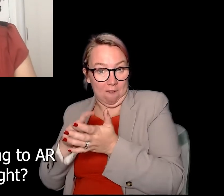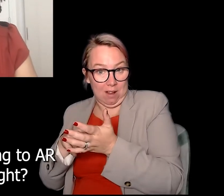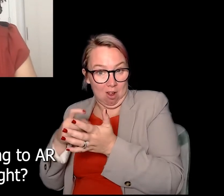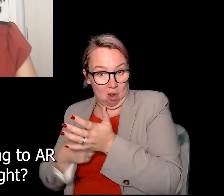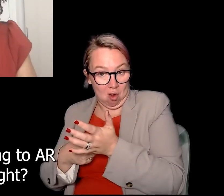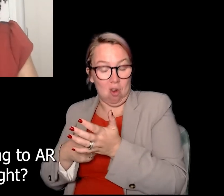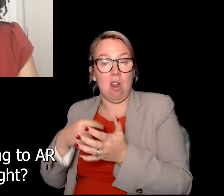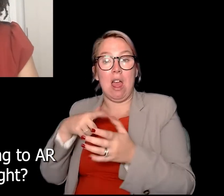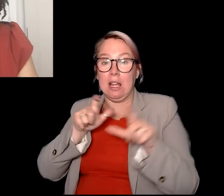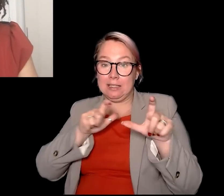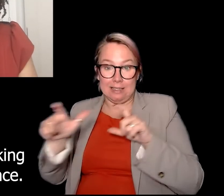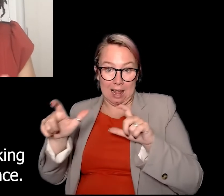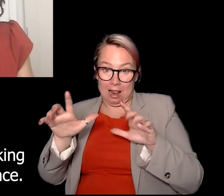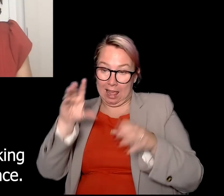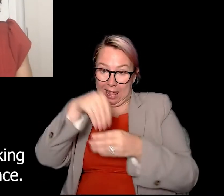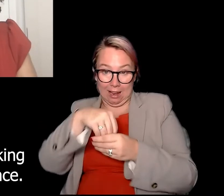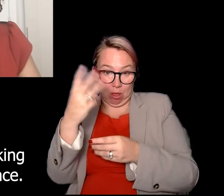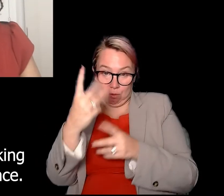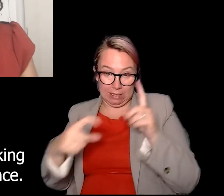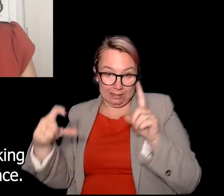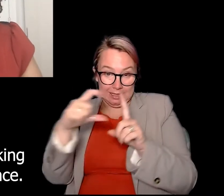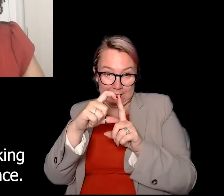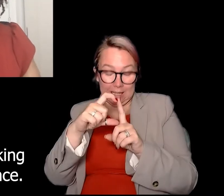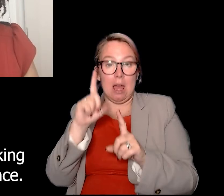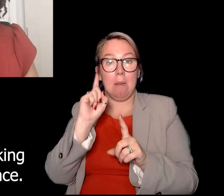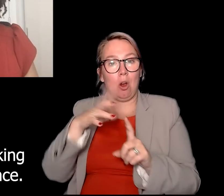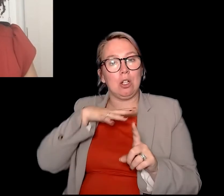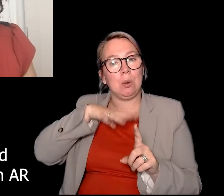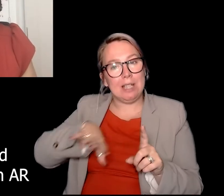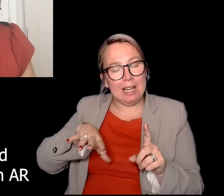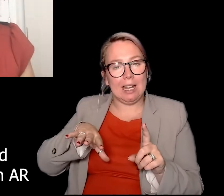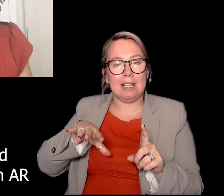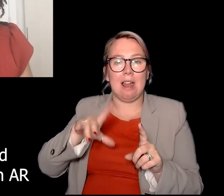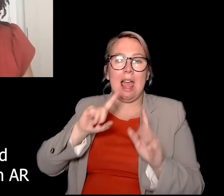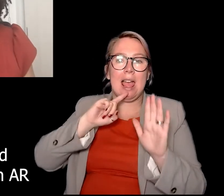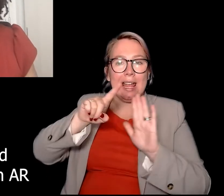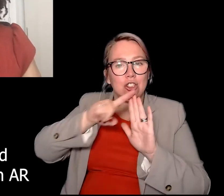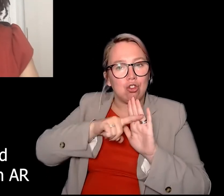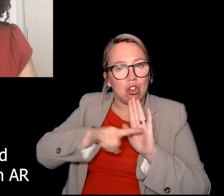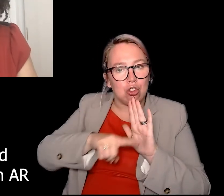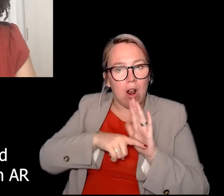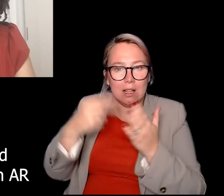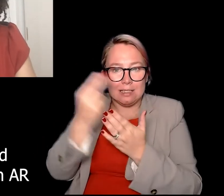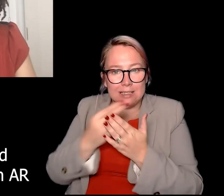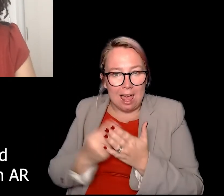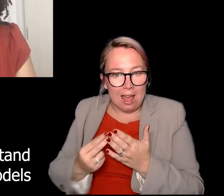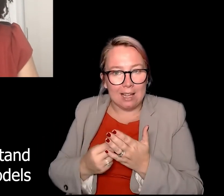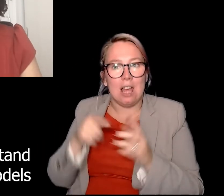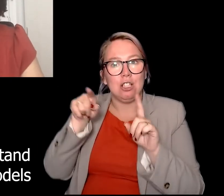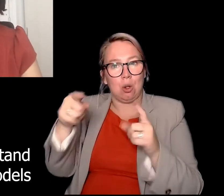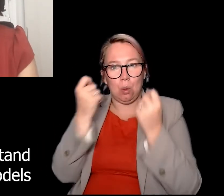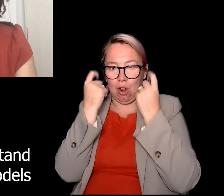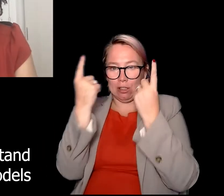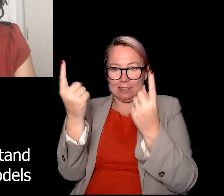and VR was not huge, right? Because you're still working and navigating a 3D space. There's this huge need for instructional design in AR